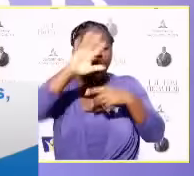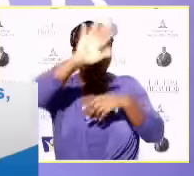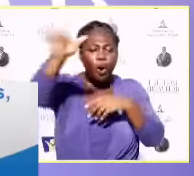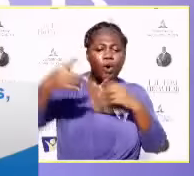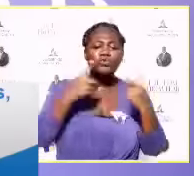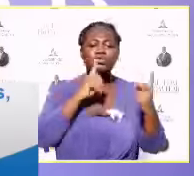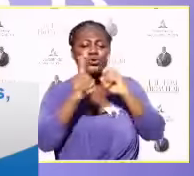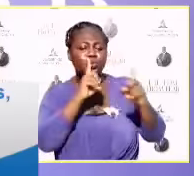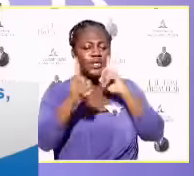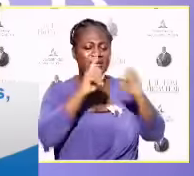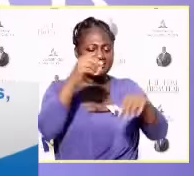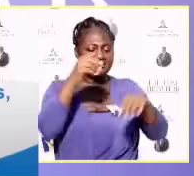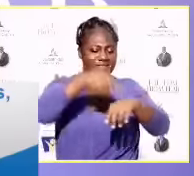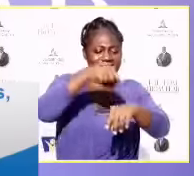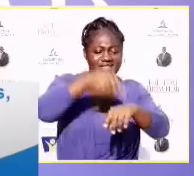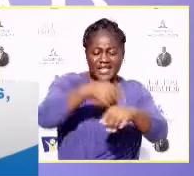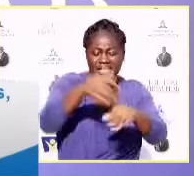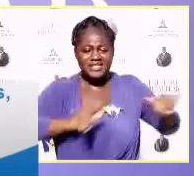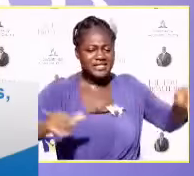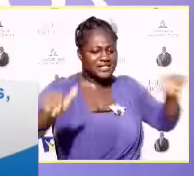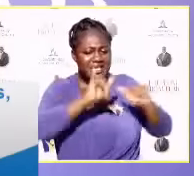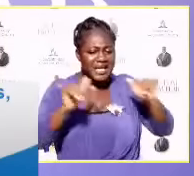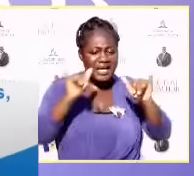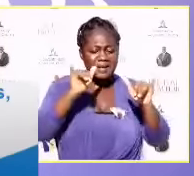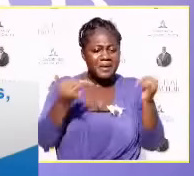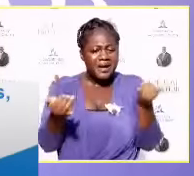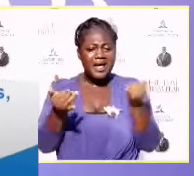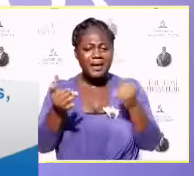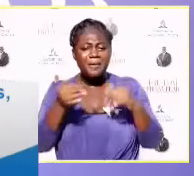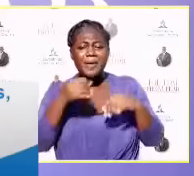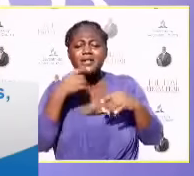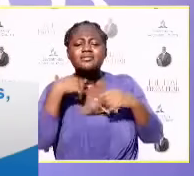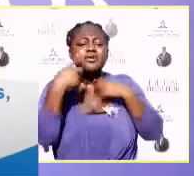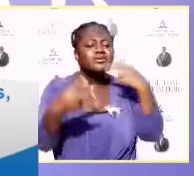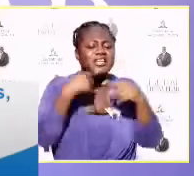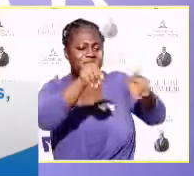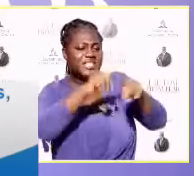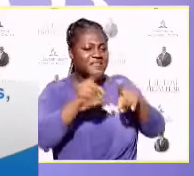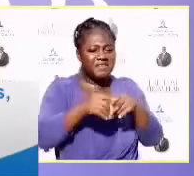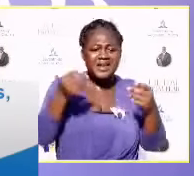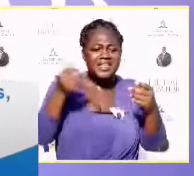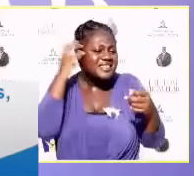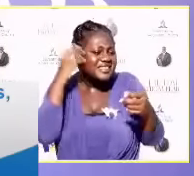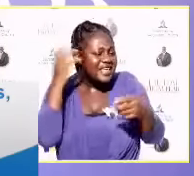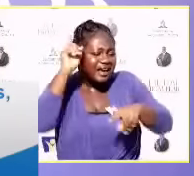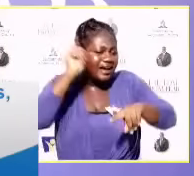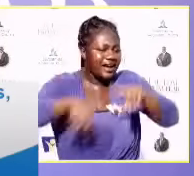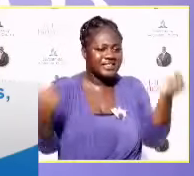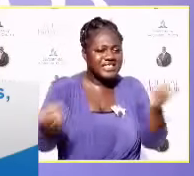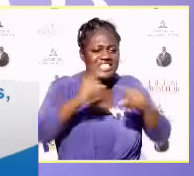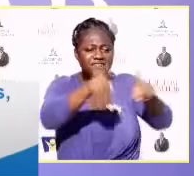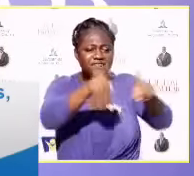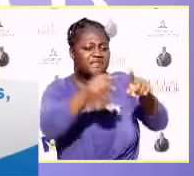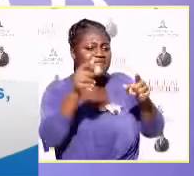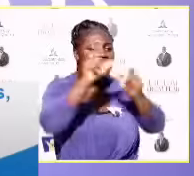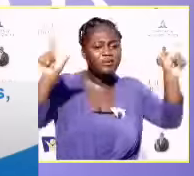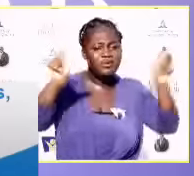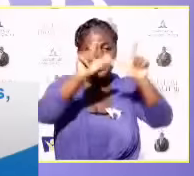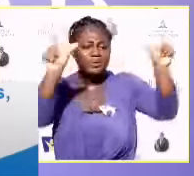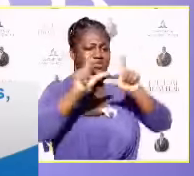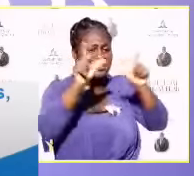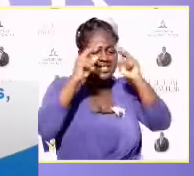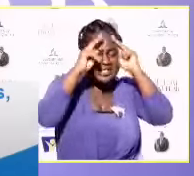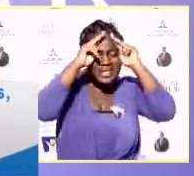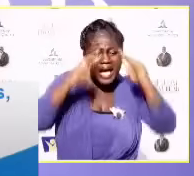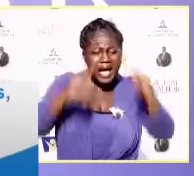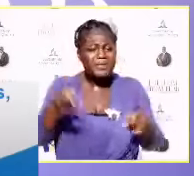time. And babbling. Nobody knows what the other person is saying. And they're all doing it at the